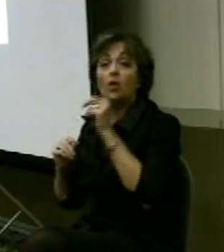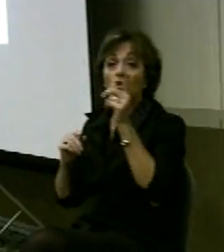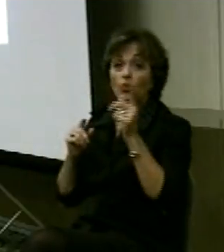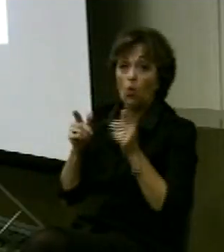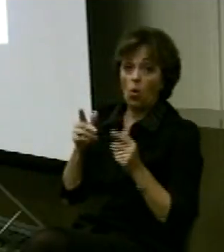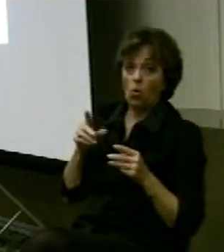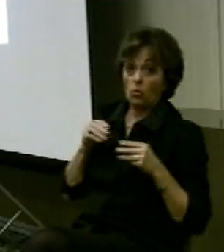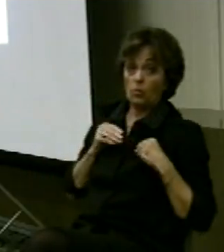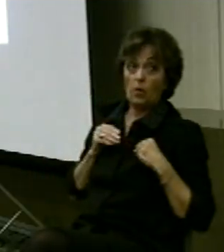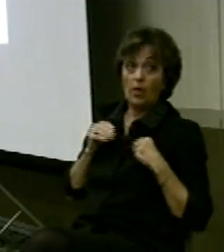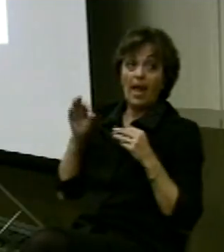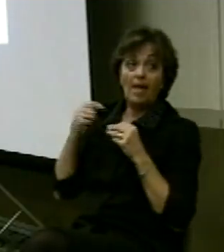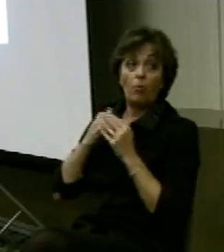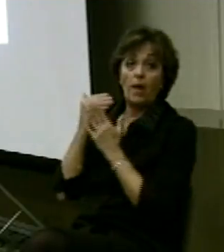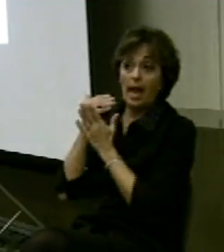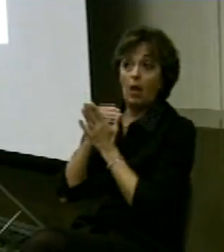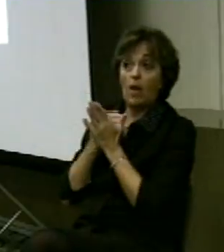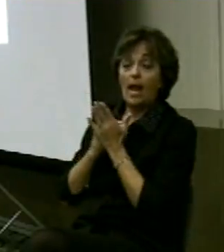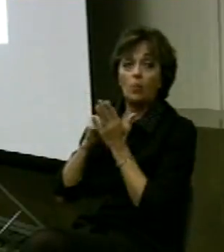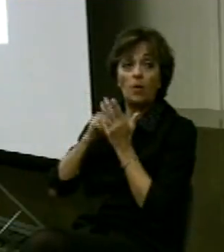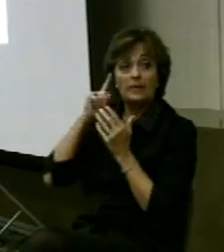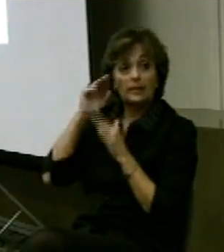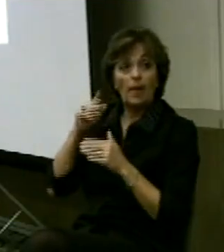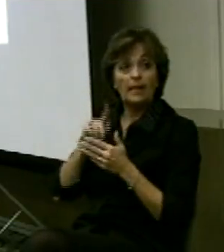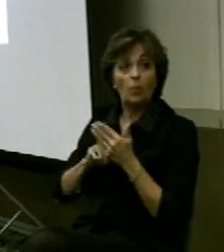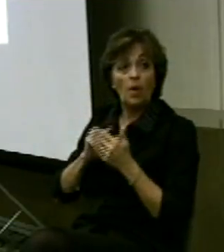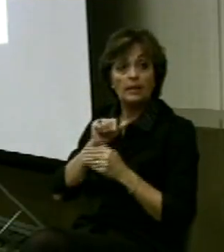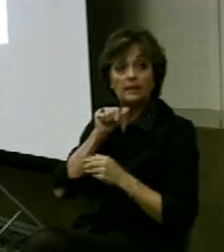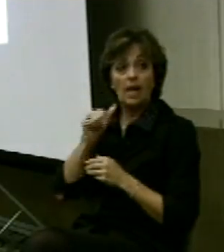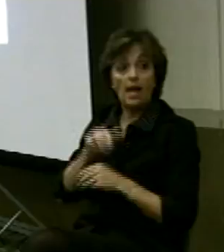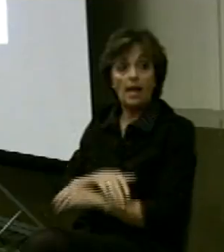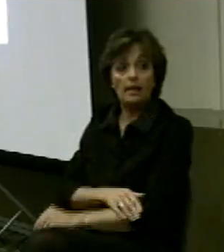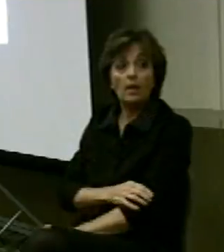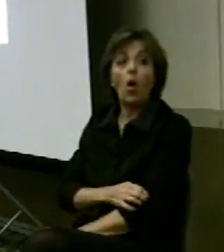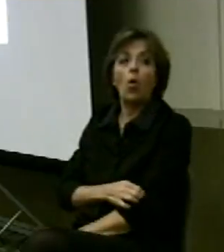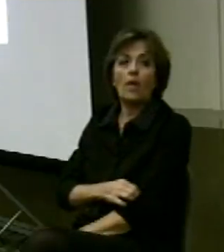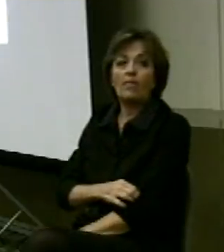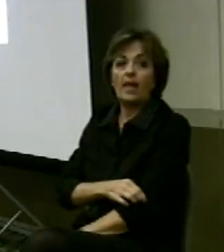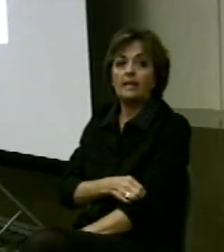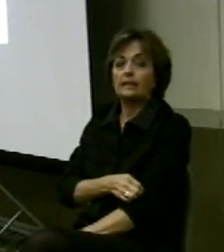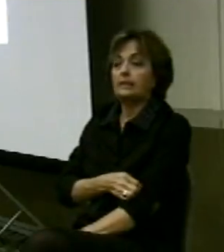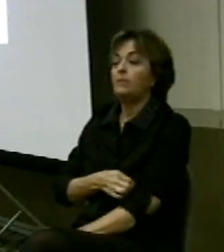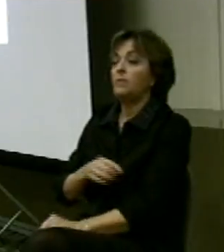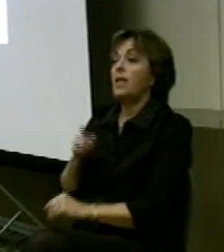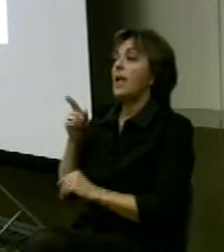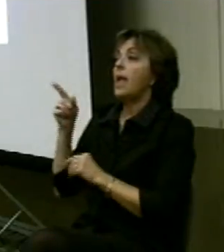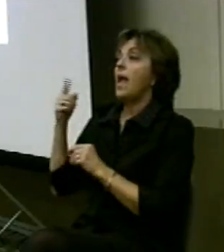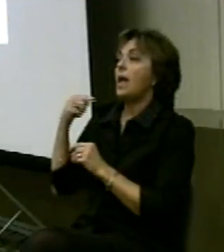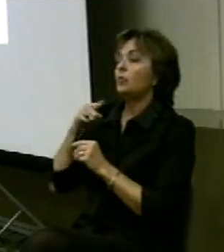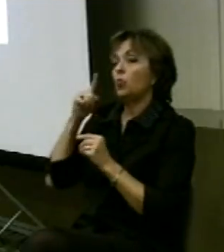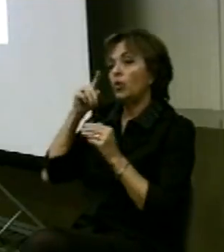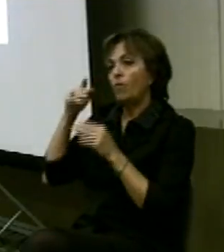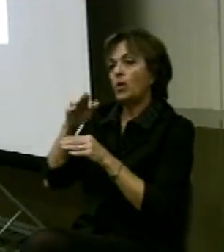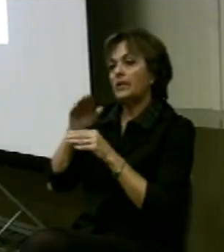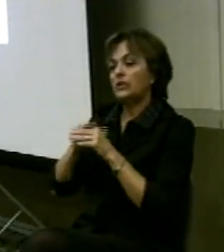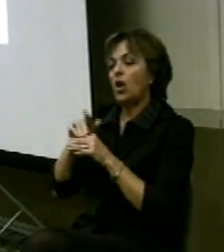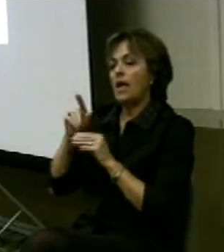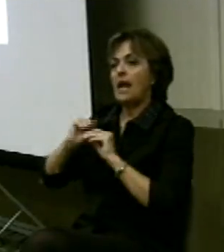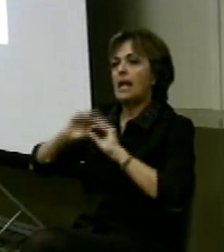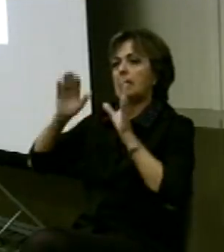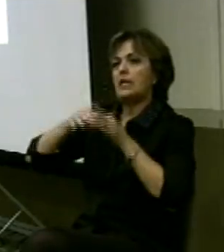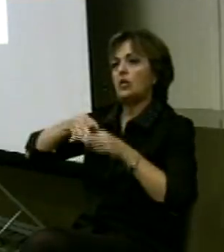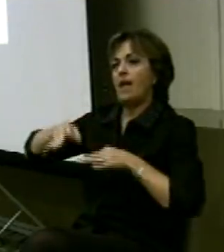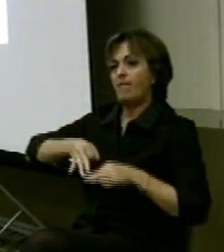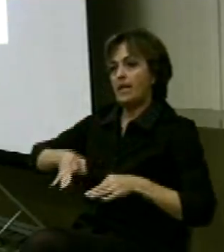we outline what is expected and what's not. Yeah, because that would be your target behavior. That would be what you're focusing on. So you need to have a clear definition